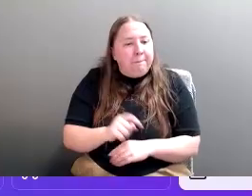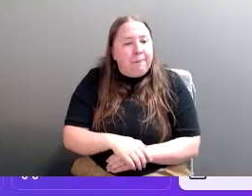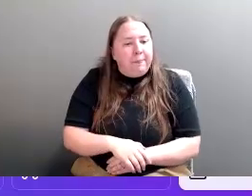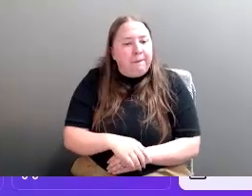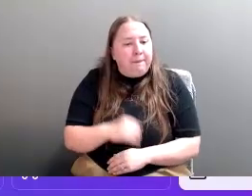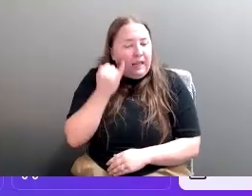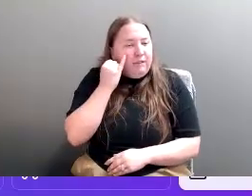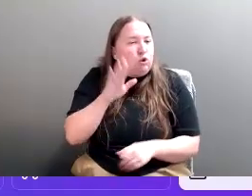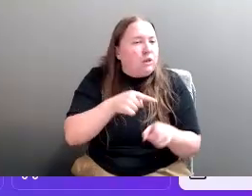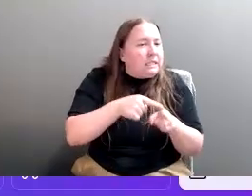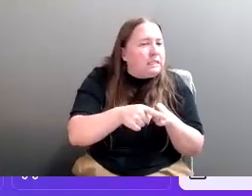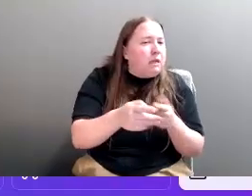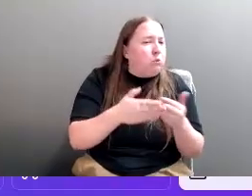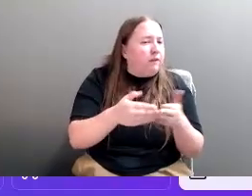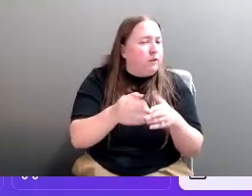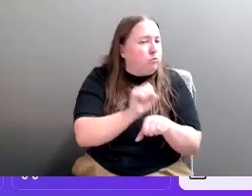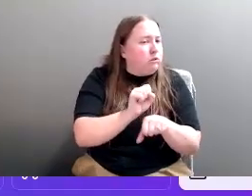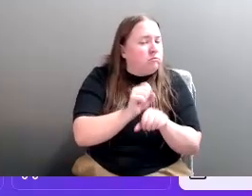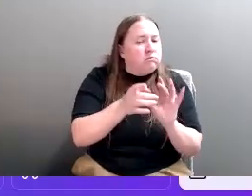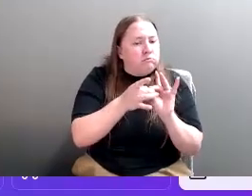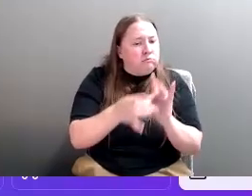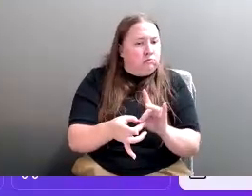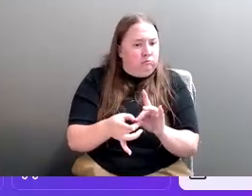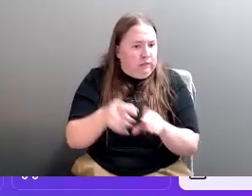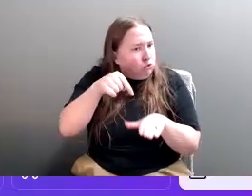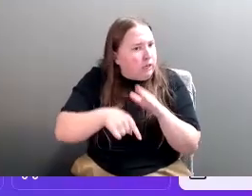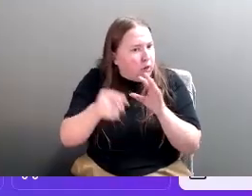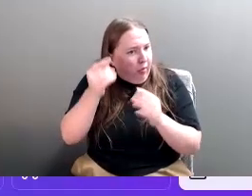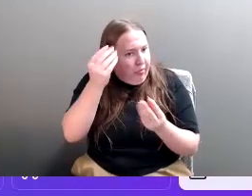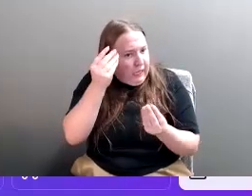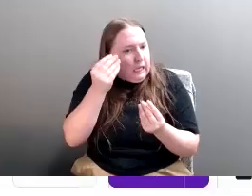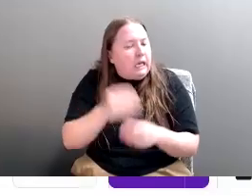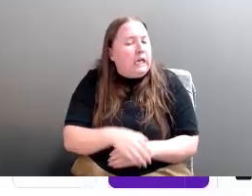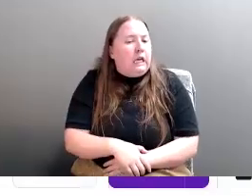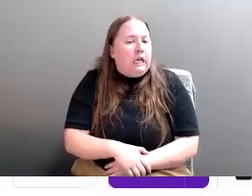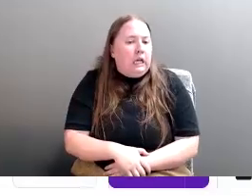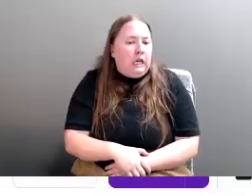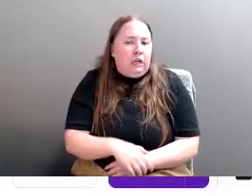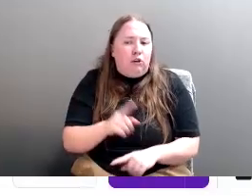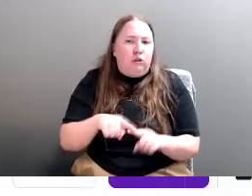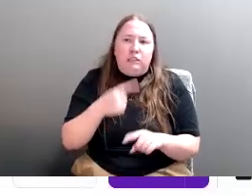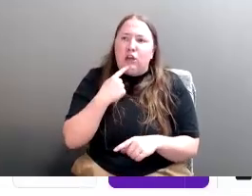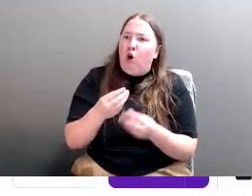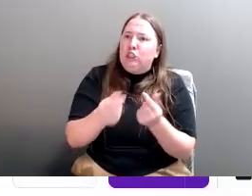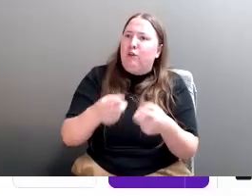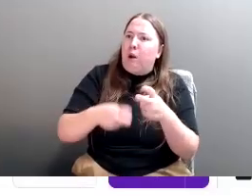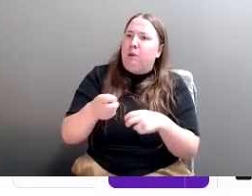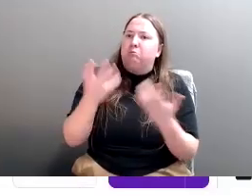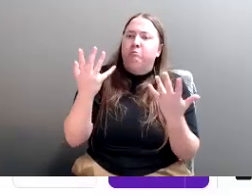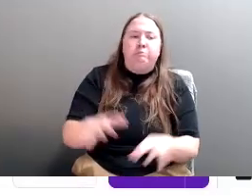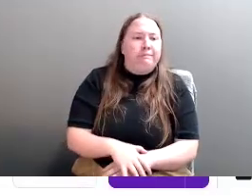your discipline or whatever you're working on lends well to critical thinking and to really like you can't just say, "Hey, solve this